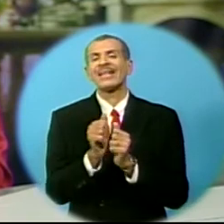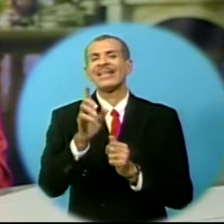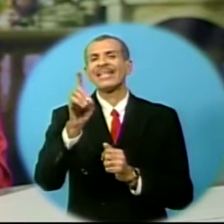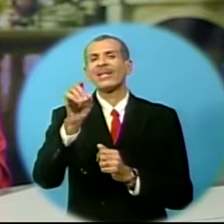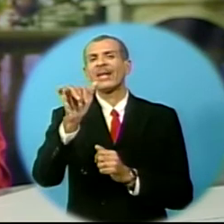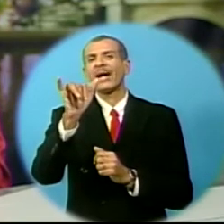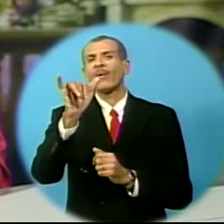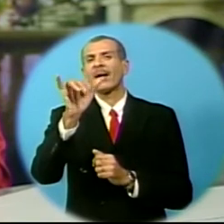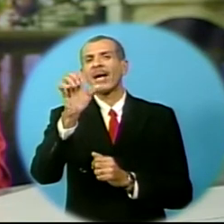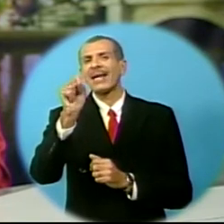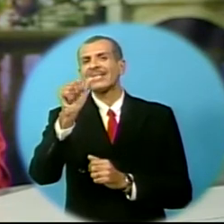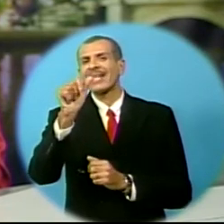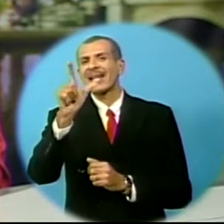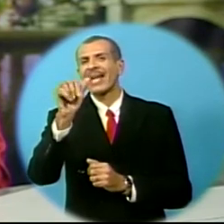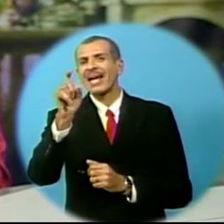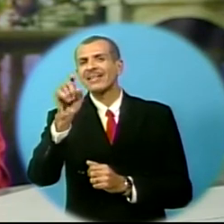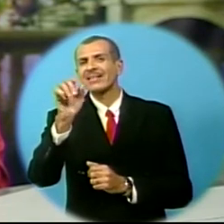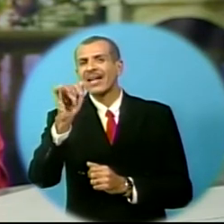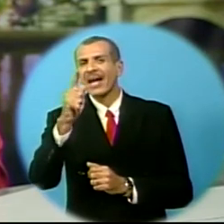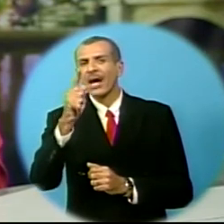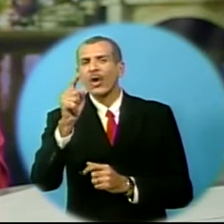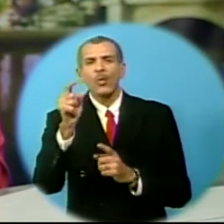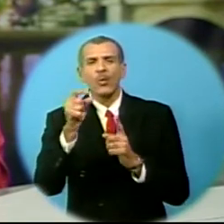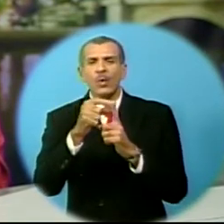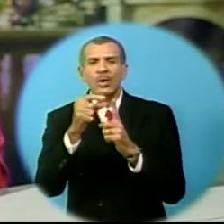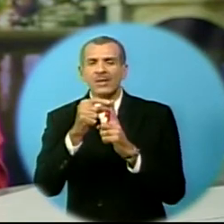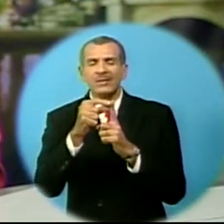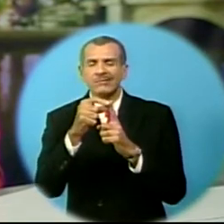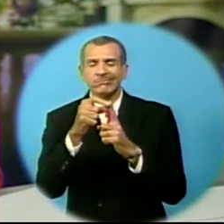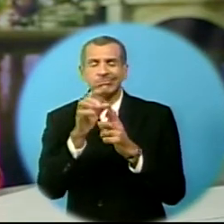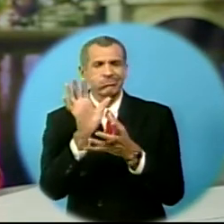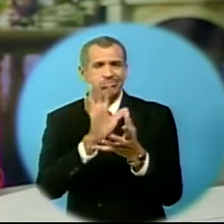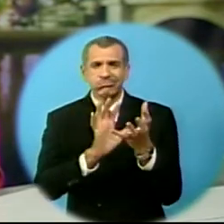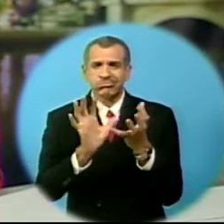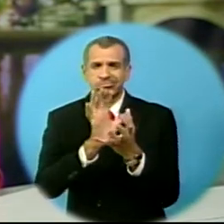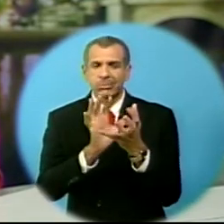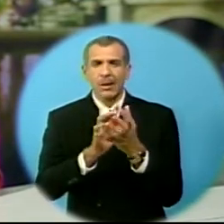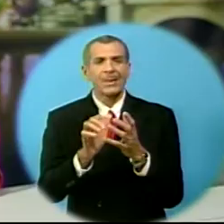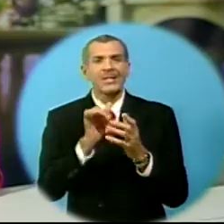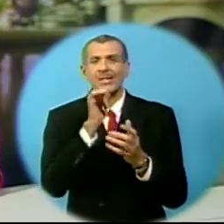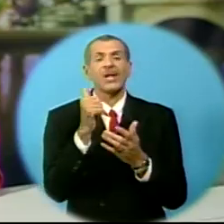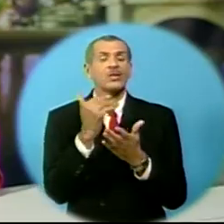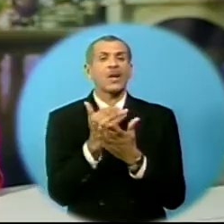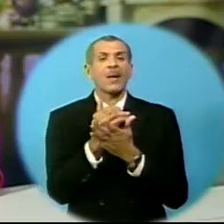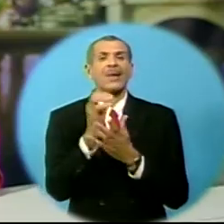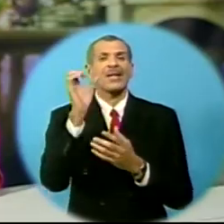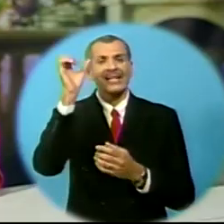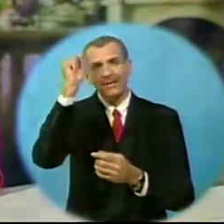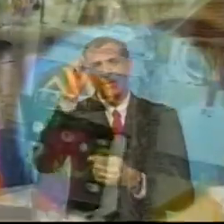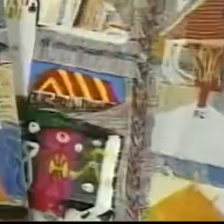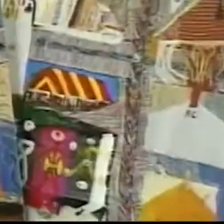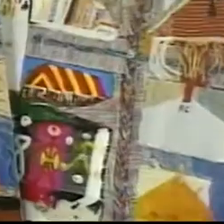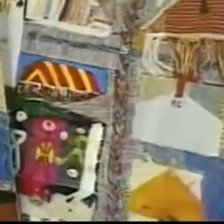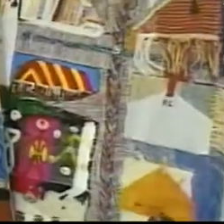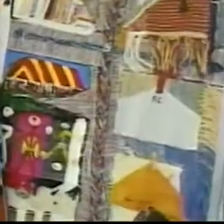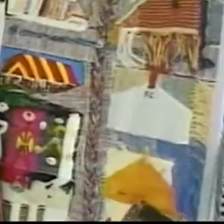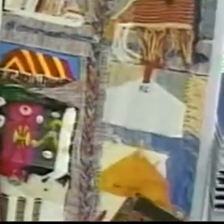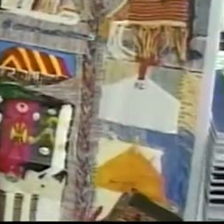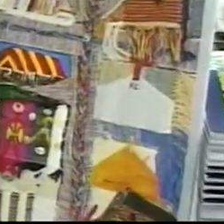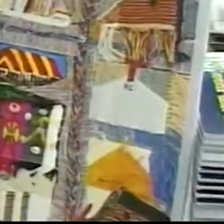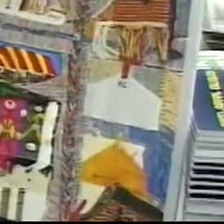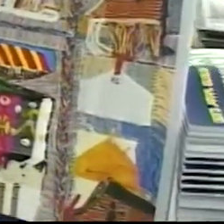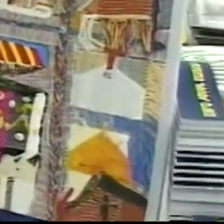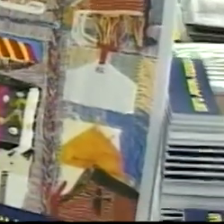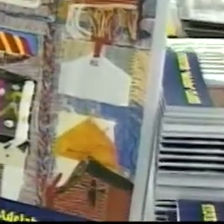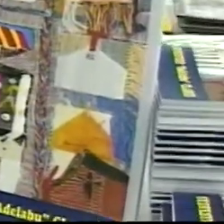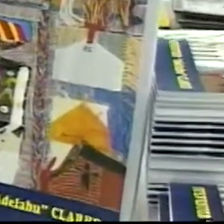the world of words may be complex. This, however, hasn't stopped Sylvester Clark from writing a book detailing how